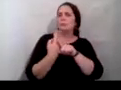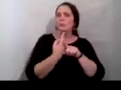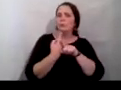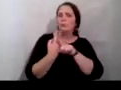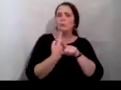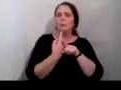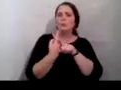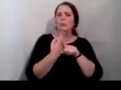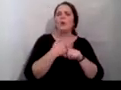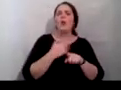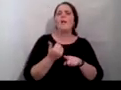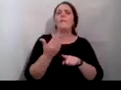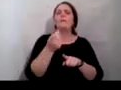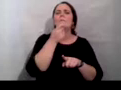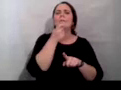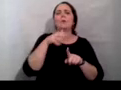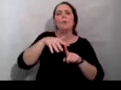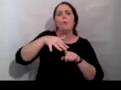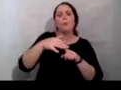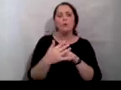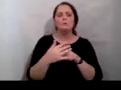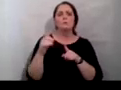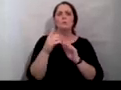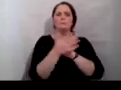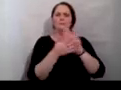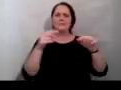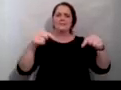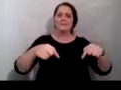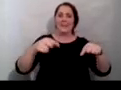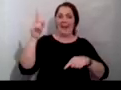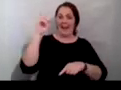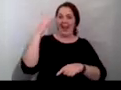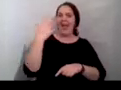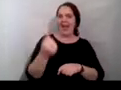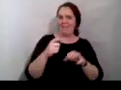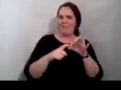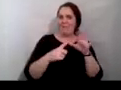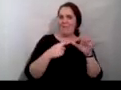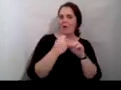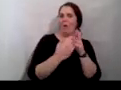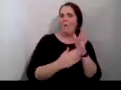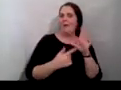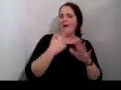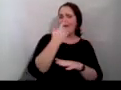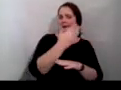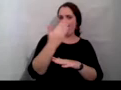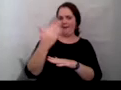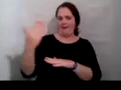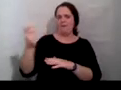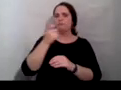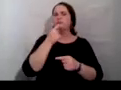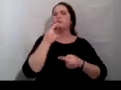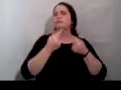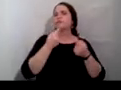little. Situating the discussion in the context of this particular exhibition that's currently on at qagoma, in